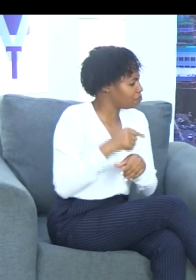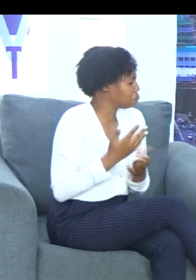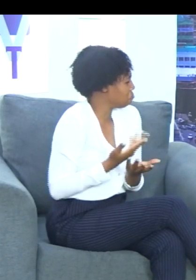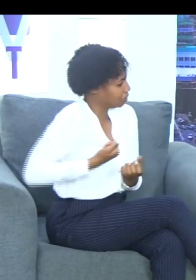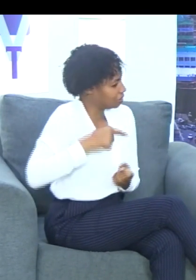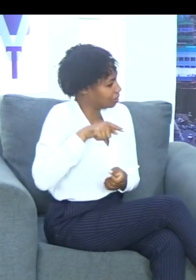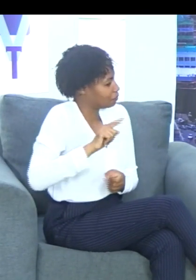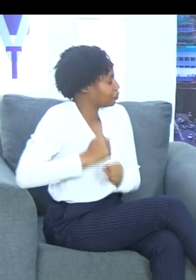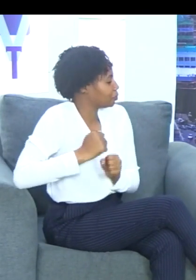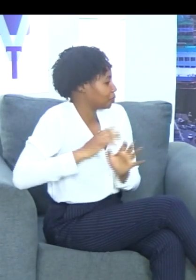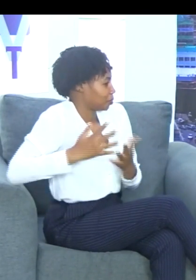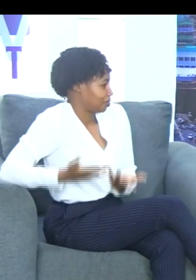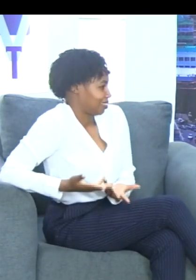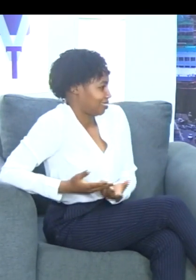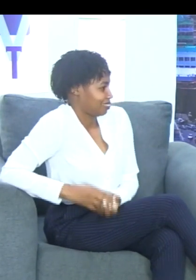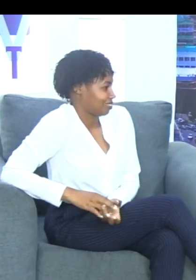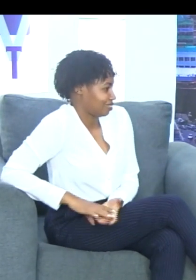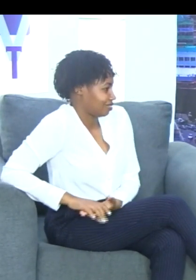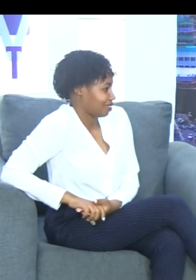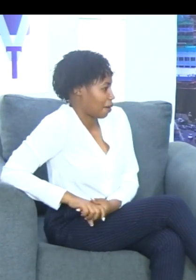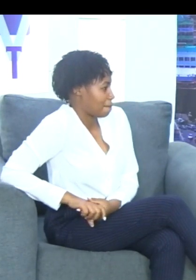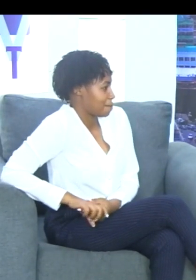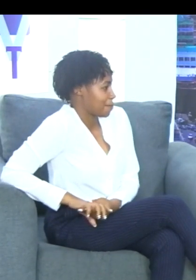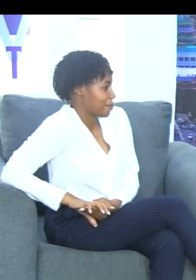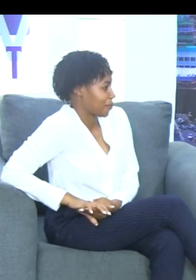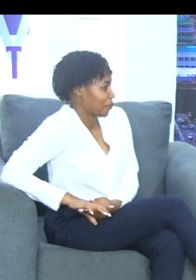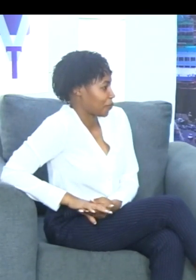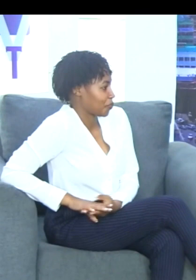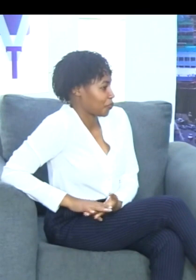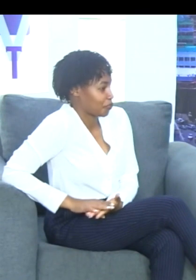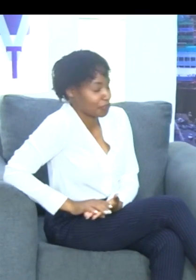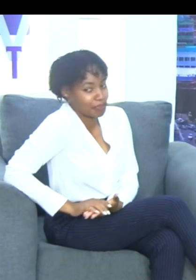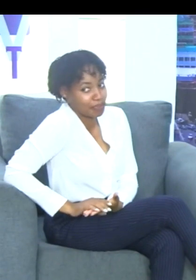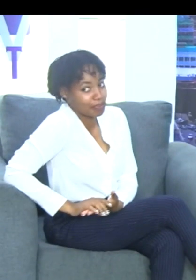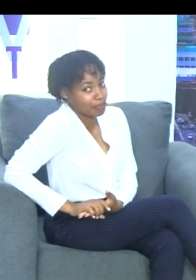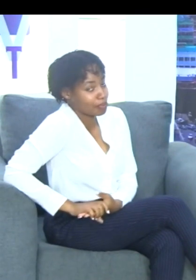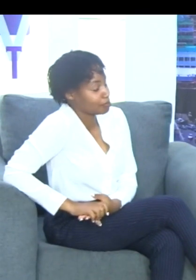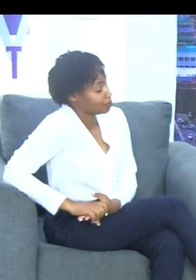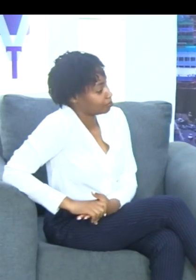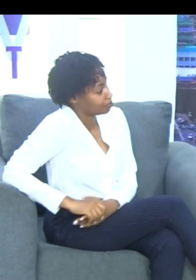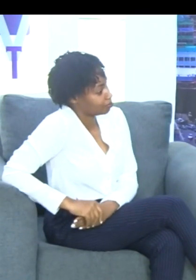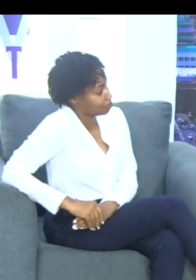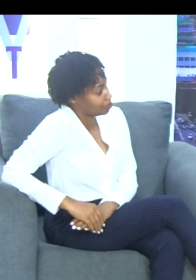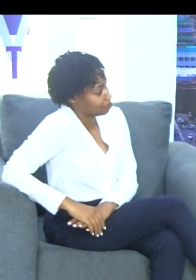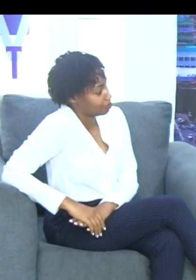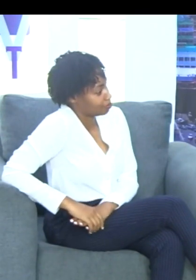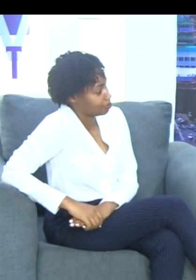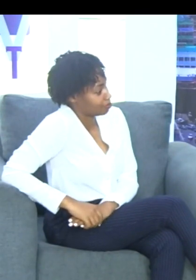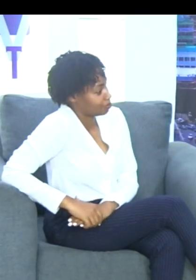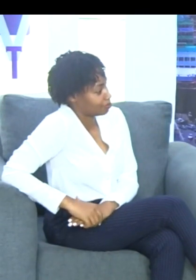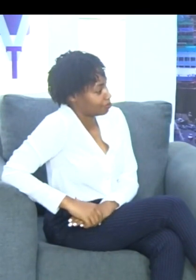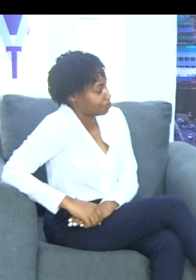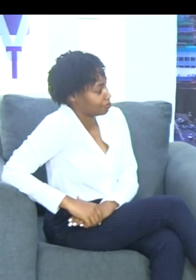then there are no working hours, are not reduced? What will happen? How can the woman or the girl child be empowered?